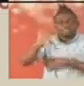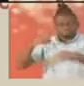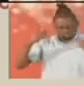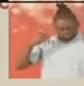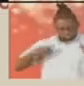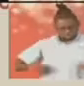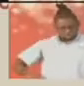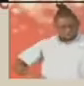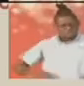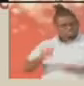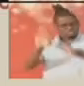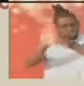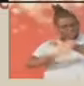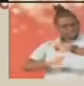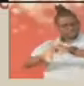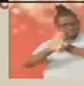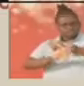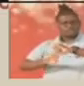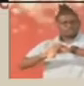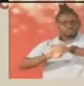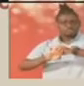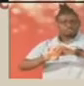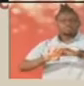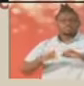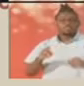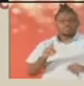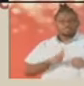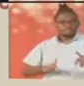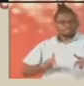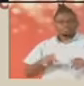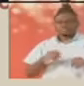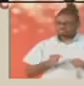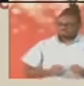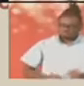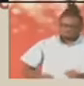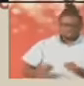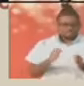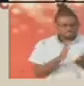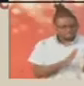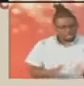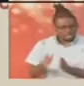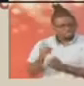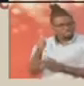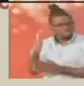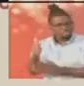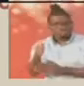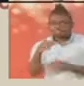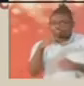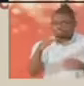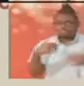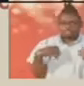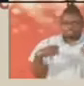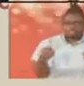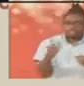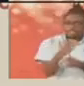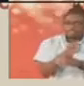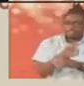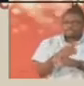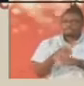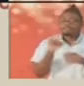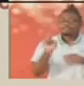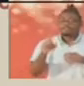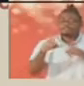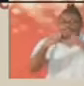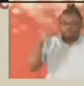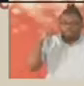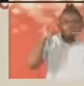protect you from COVID-19. For a person who is on the street, regular persons who are not healthcare workers, your mask will protect you. That's all you need.